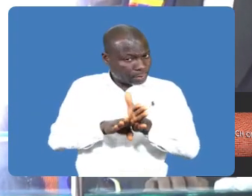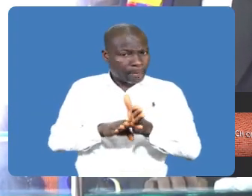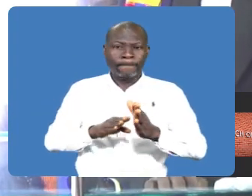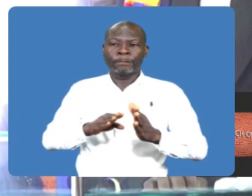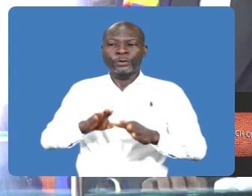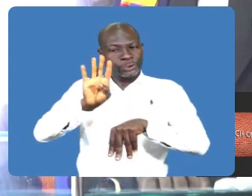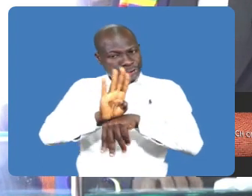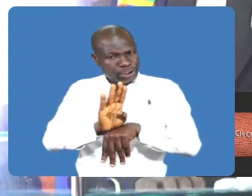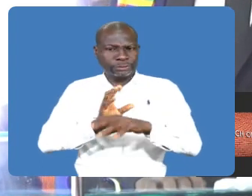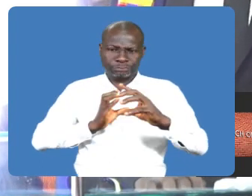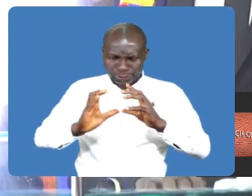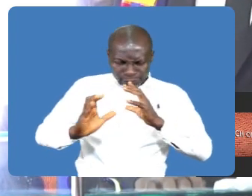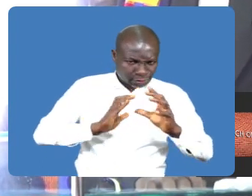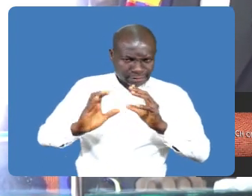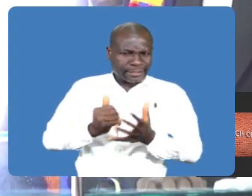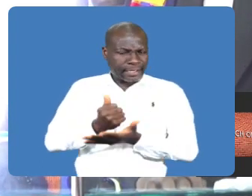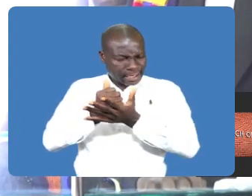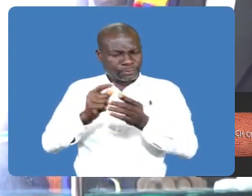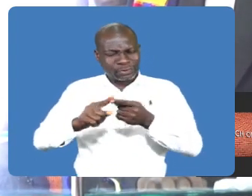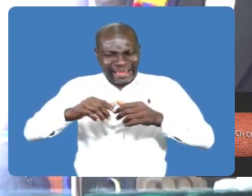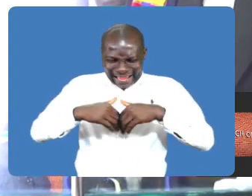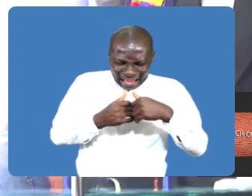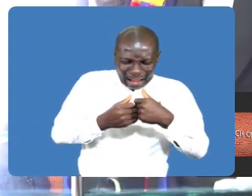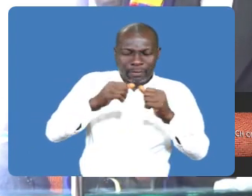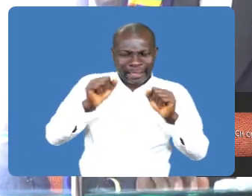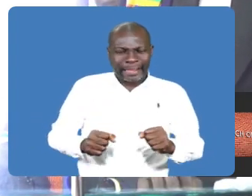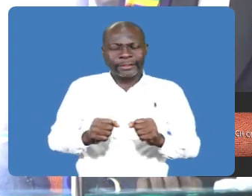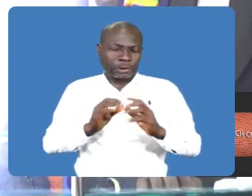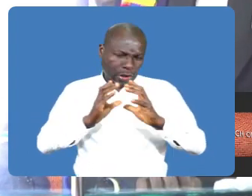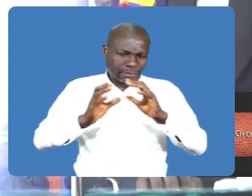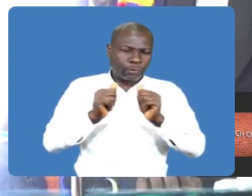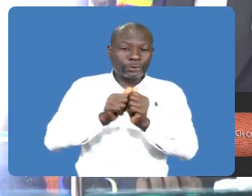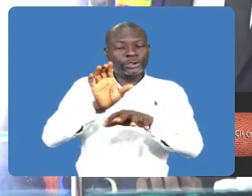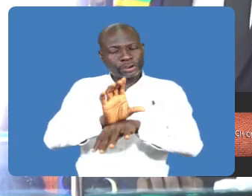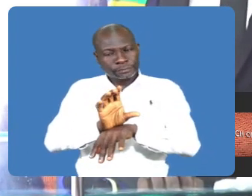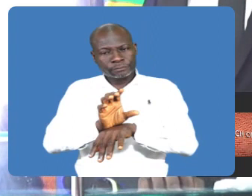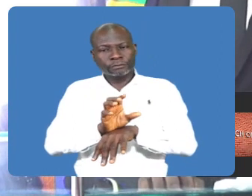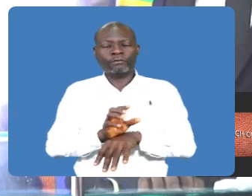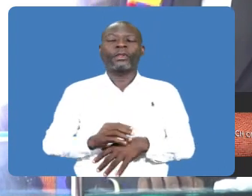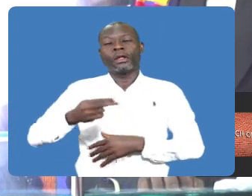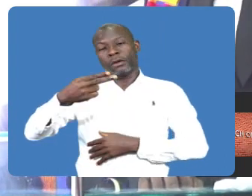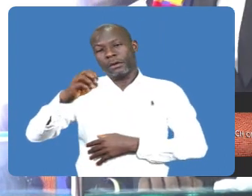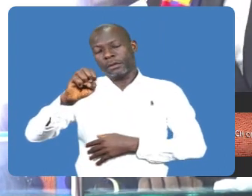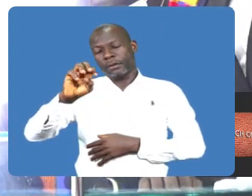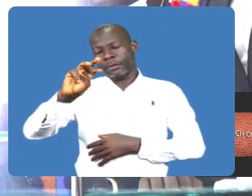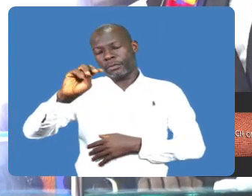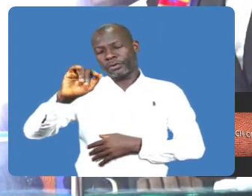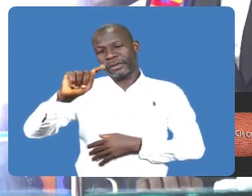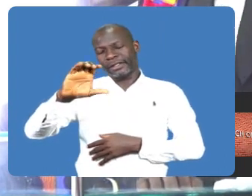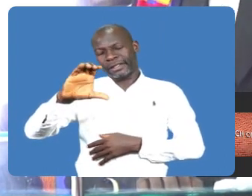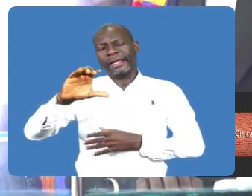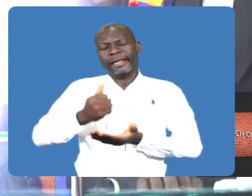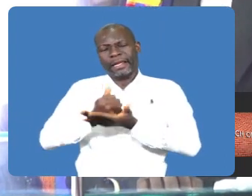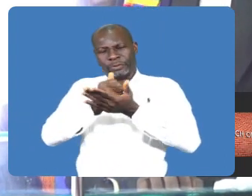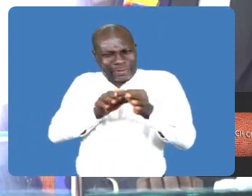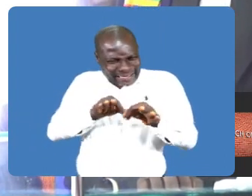Ministry conversations helps us to understand the ministry that we have engaged ourselves in. Hermeneutics helps us to